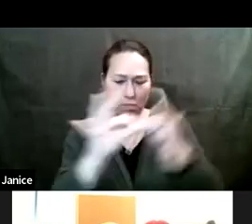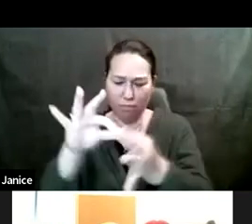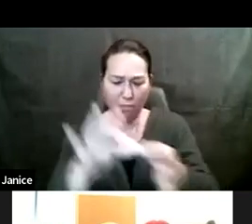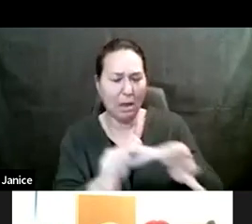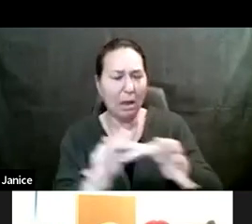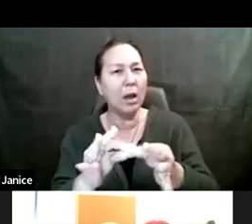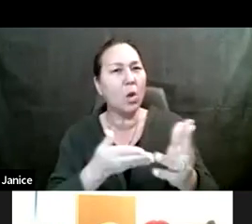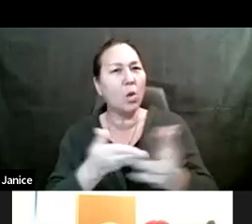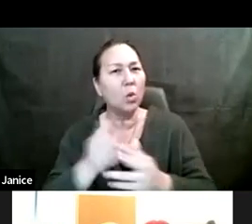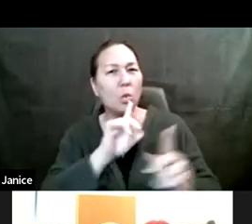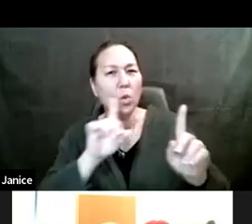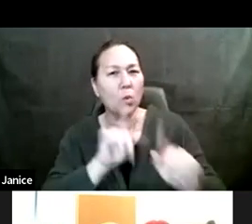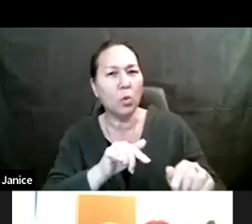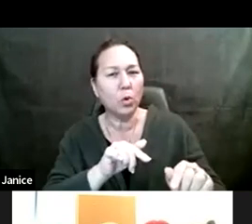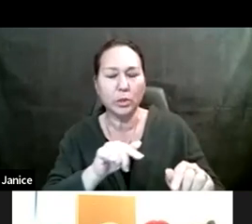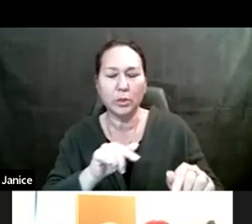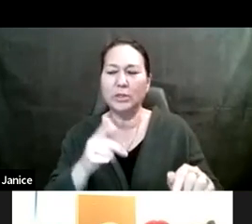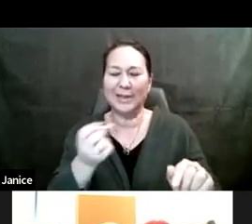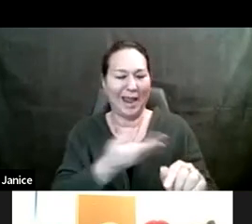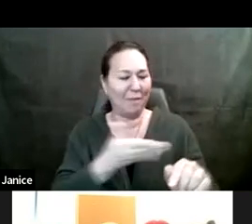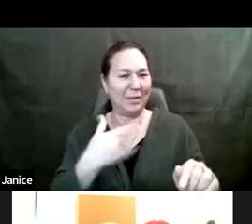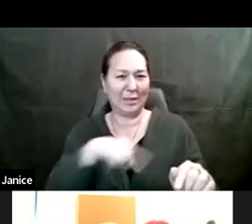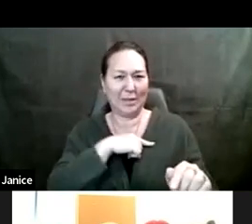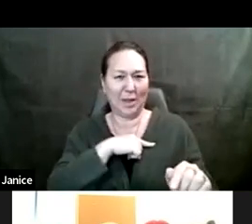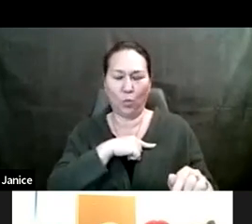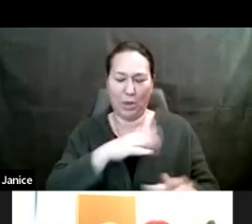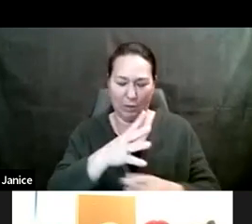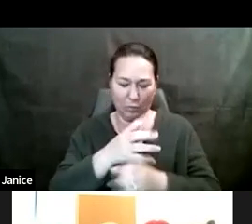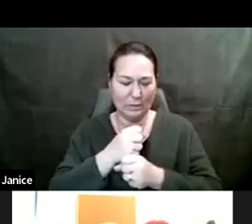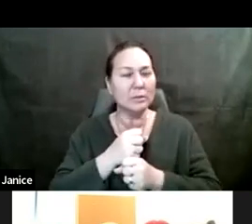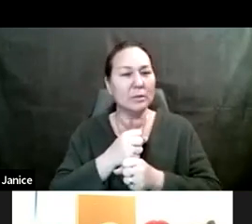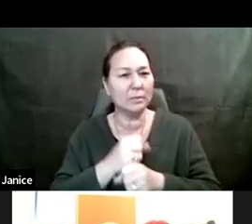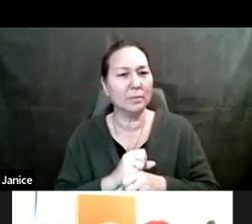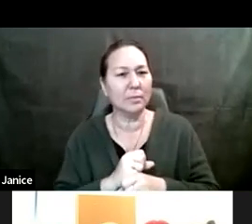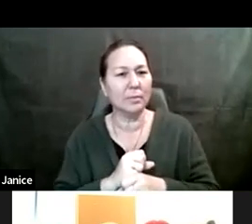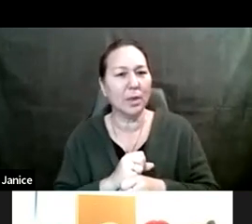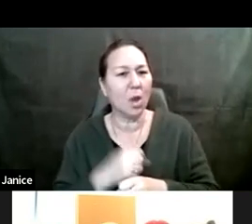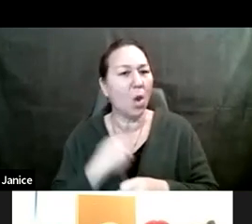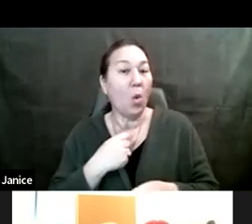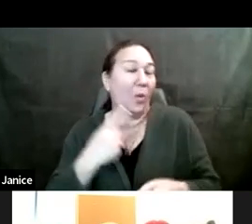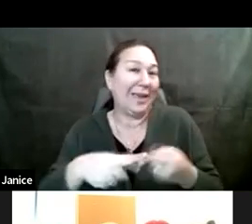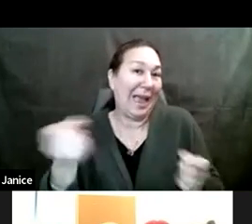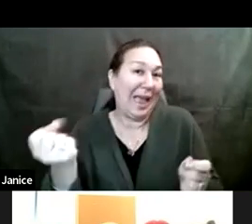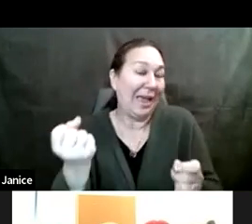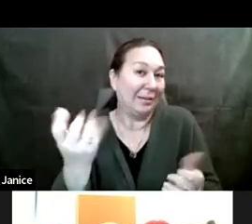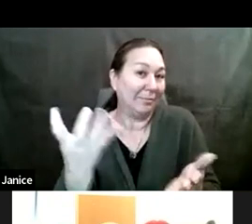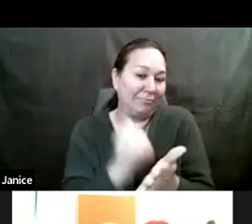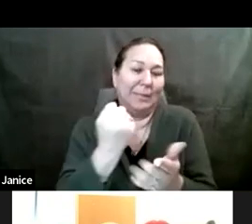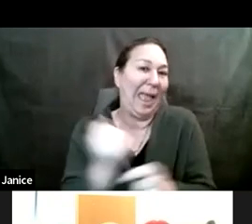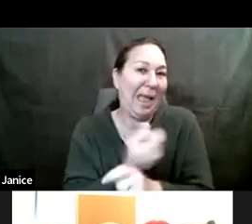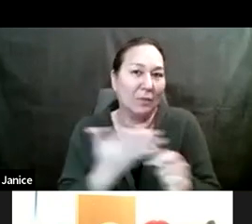audits that were received as well as the priorities that we've set we can't get everything we want with the time we have